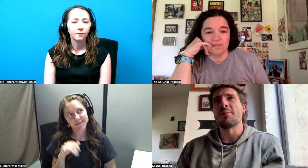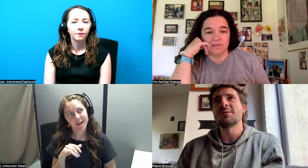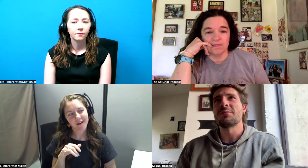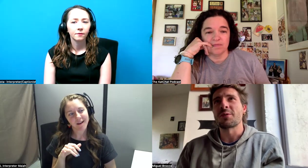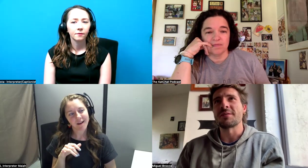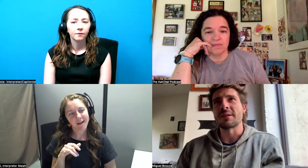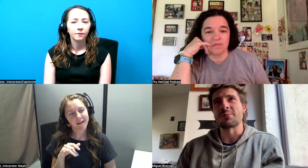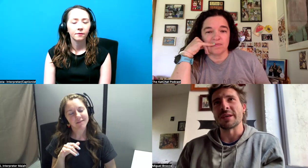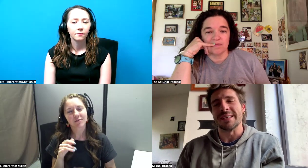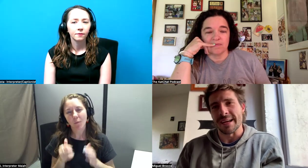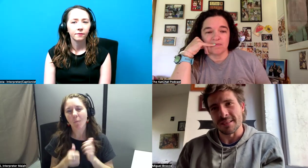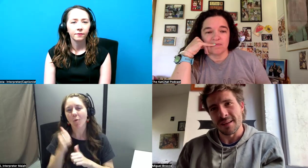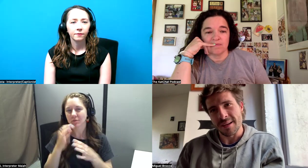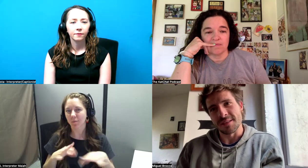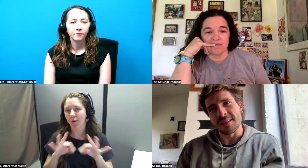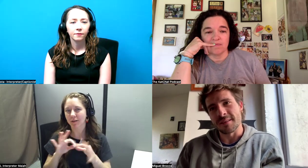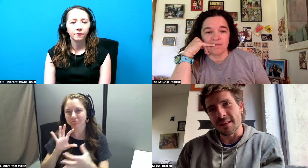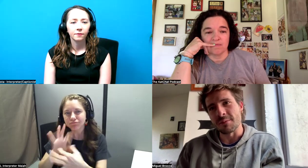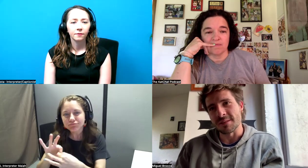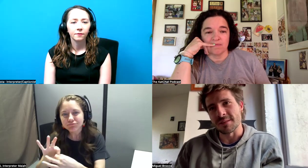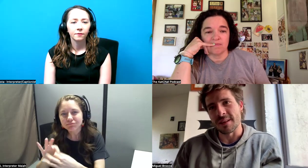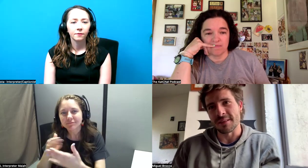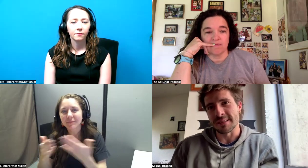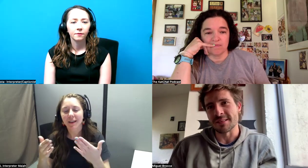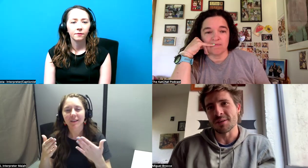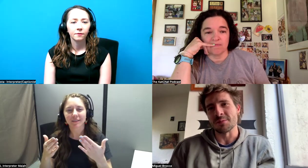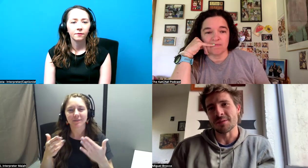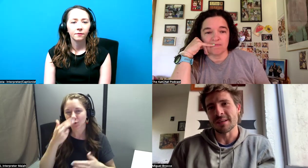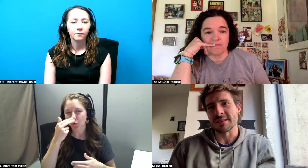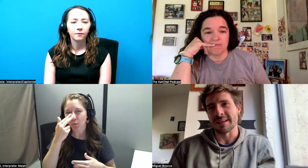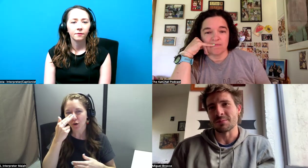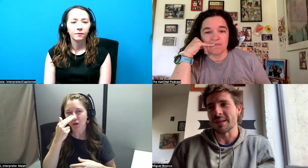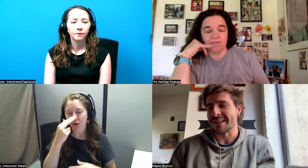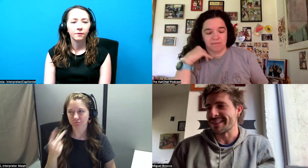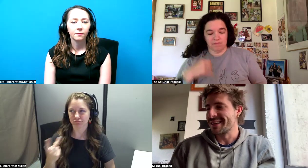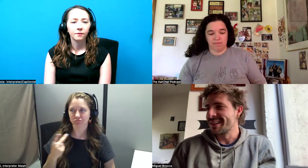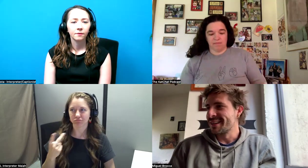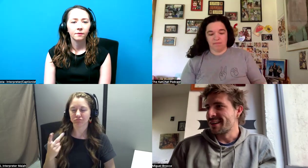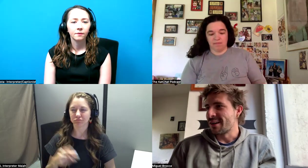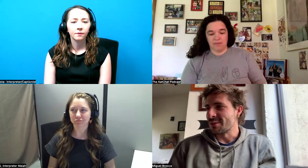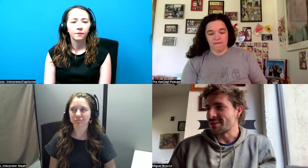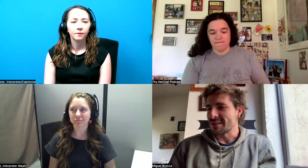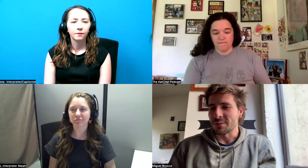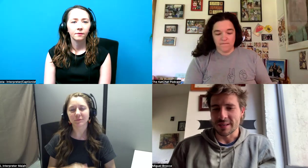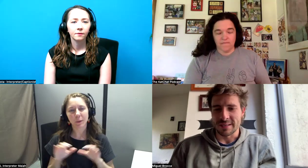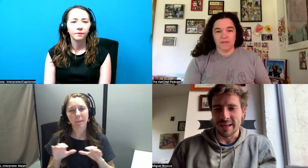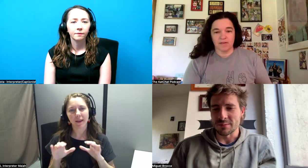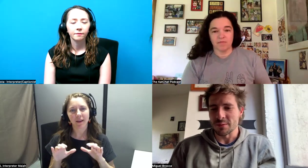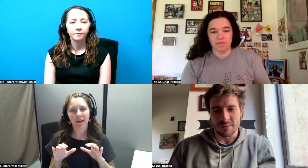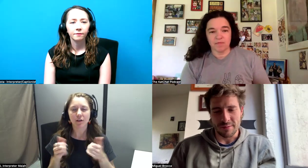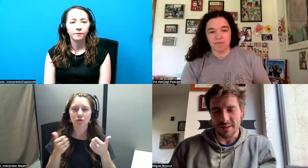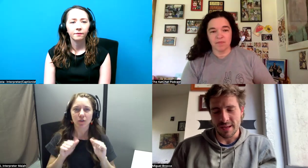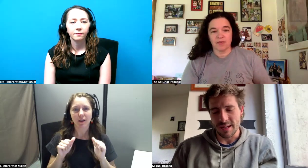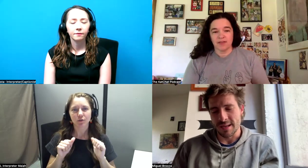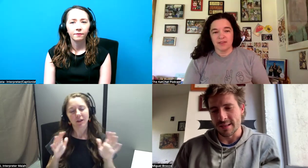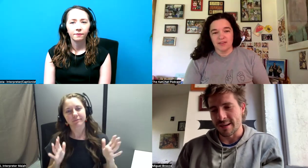or the most important thing where we connected. Actually, I think that was like the sense of humor and like being always trying to bring like a light mood